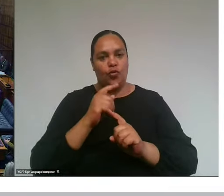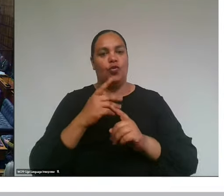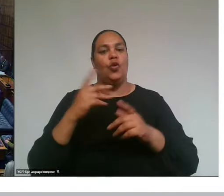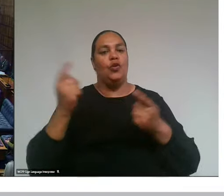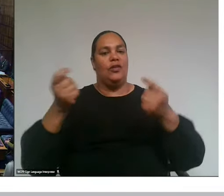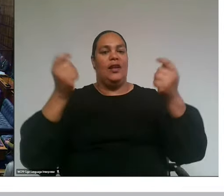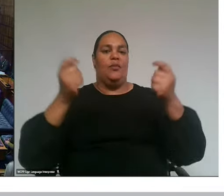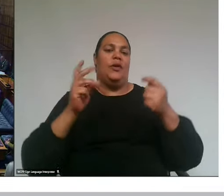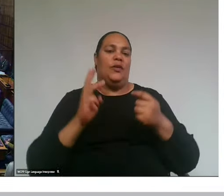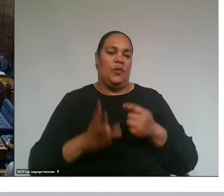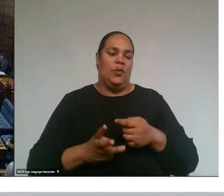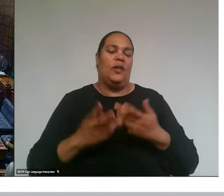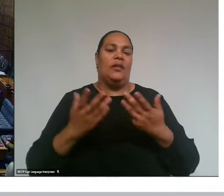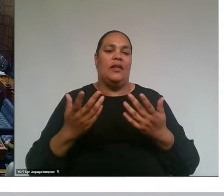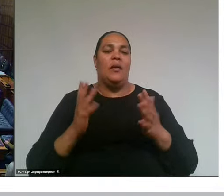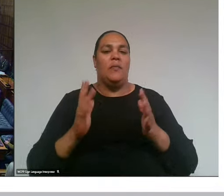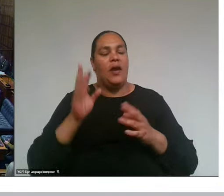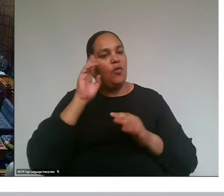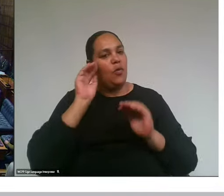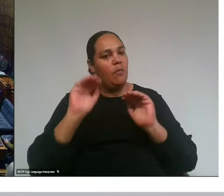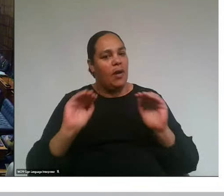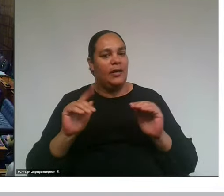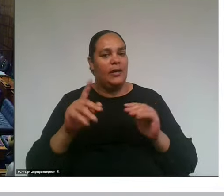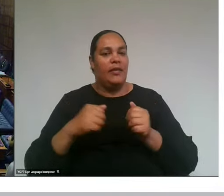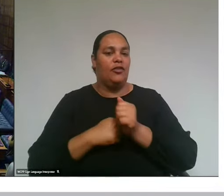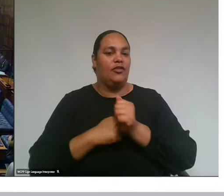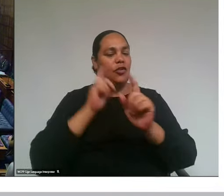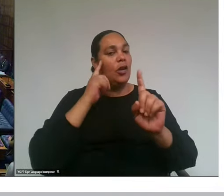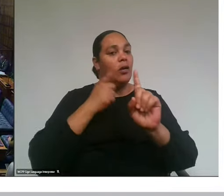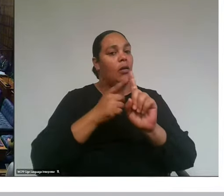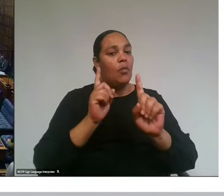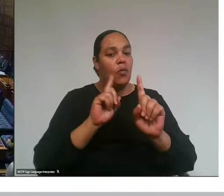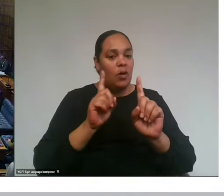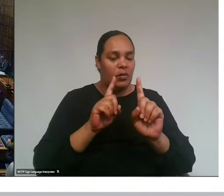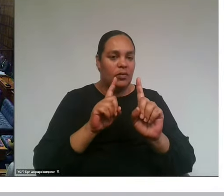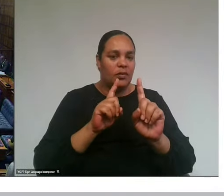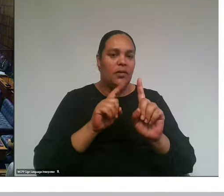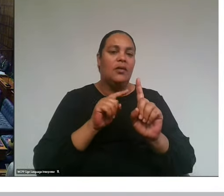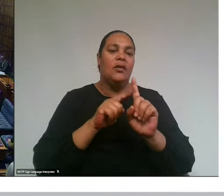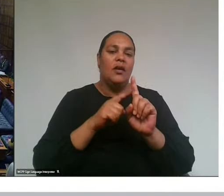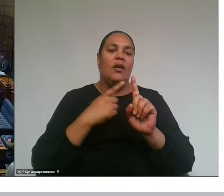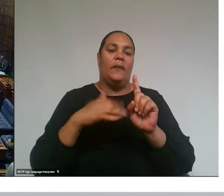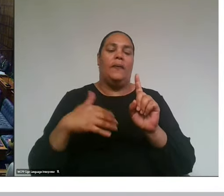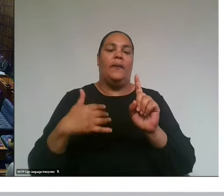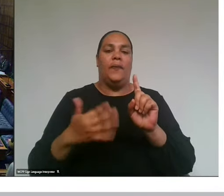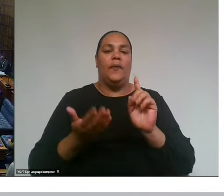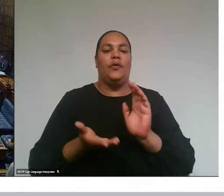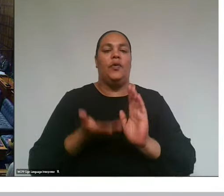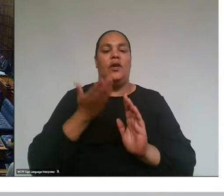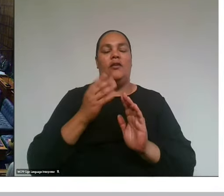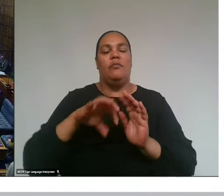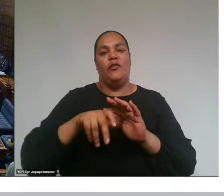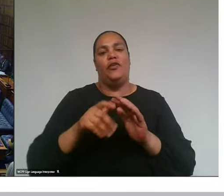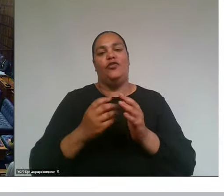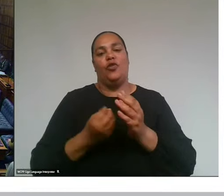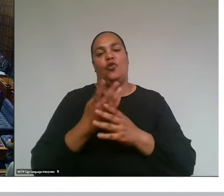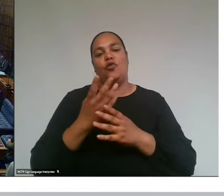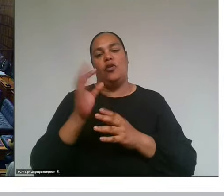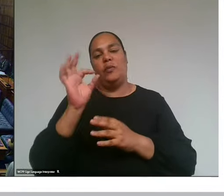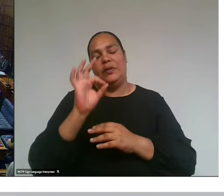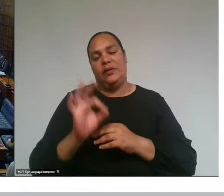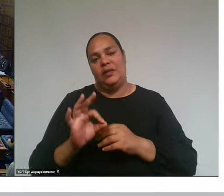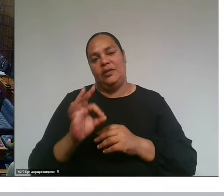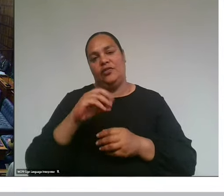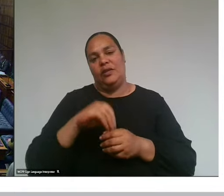celebrating and uh just as a reminder the strategy aims to um dramatically lift the provincial growth rate economic growth